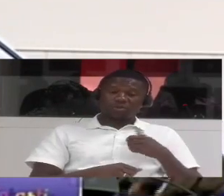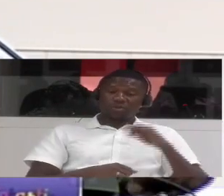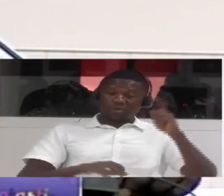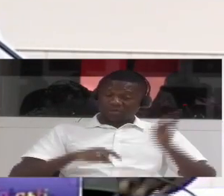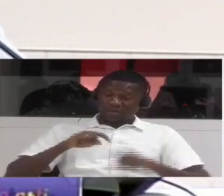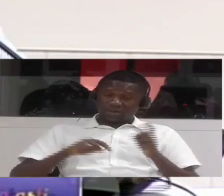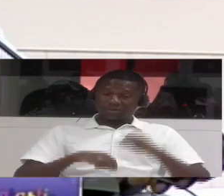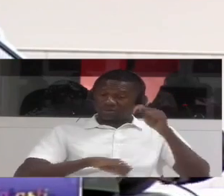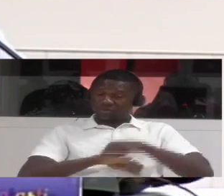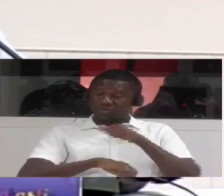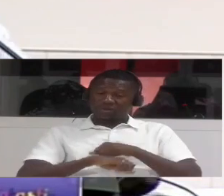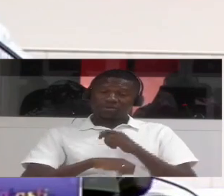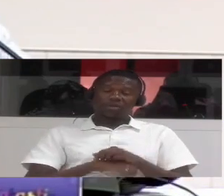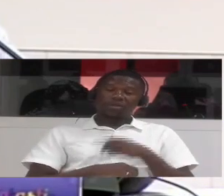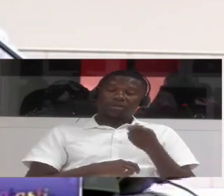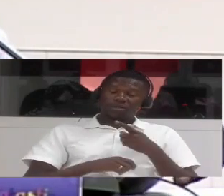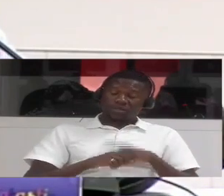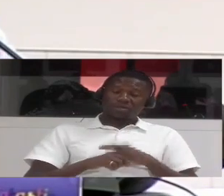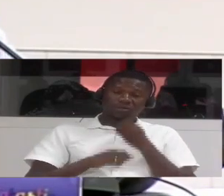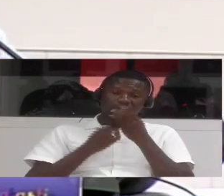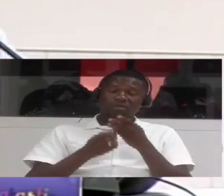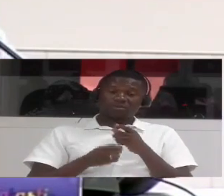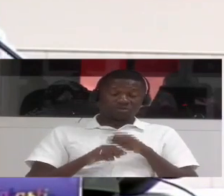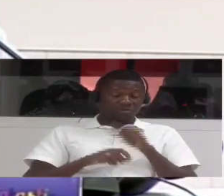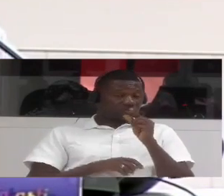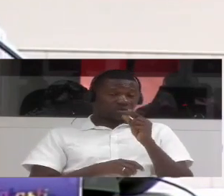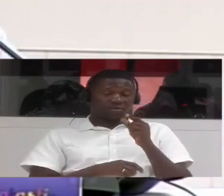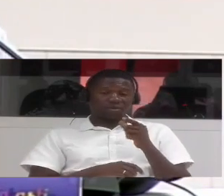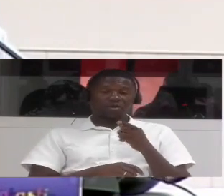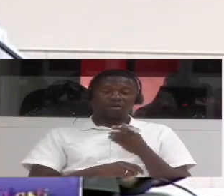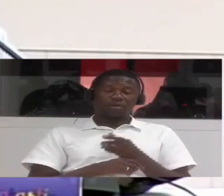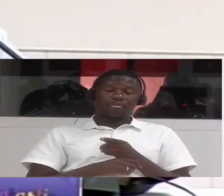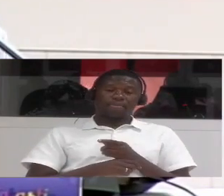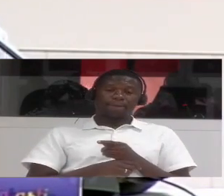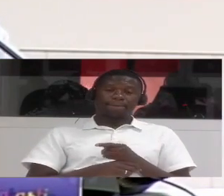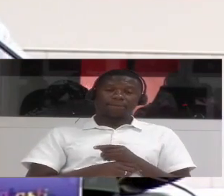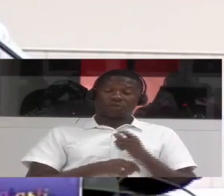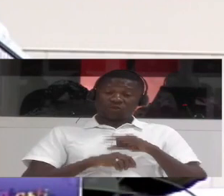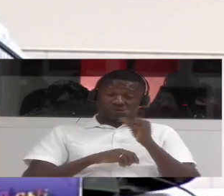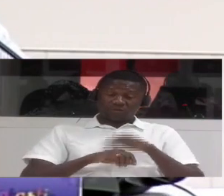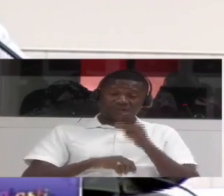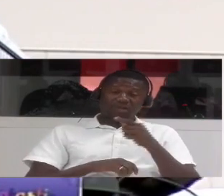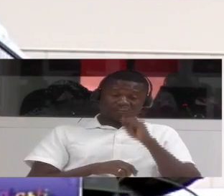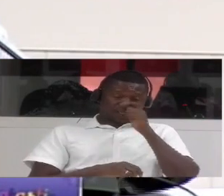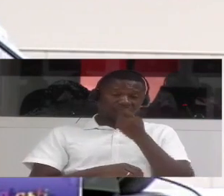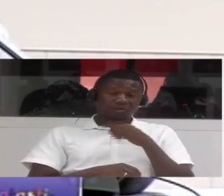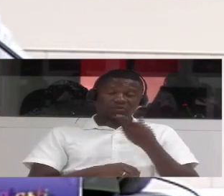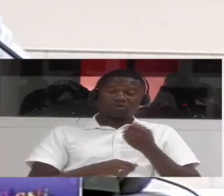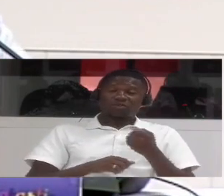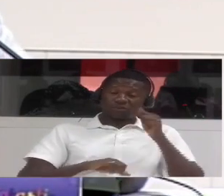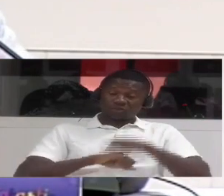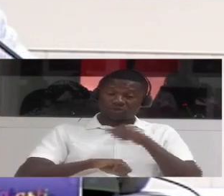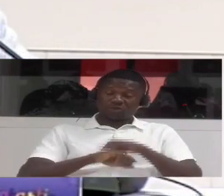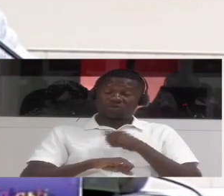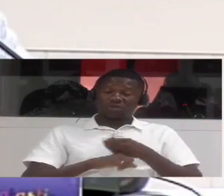there were claims that some of them were, or some of them died as a result of that. So